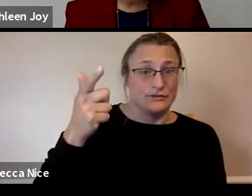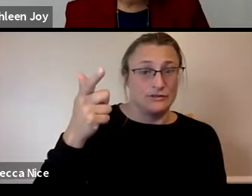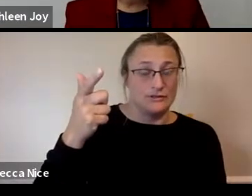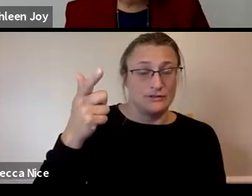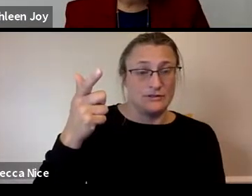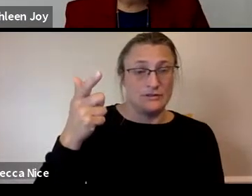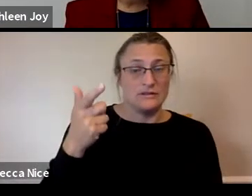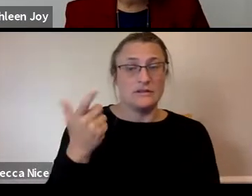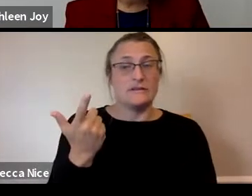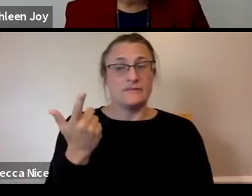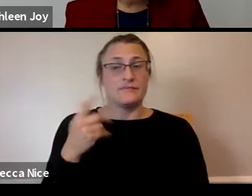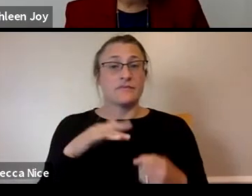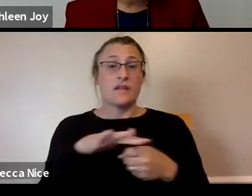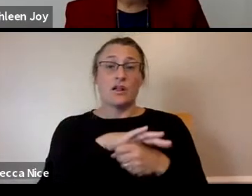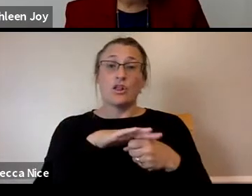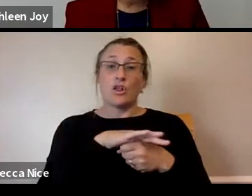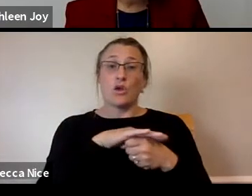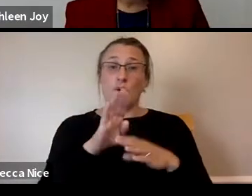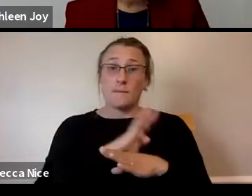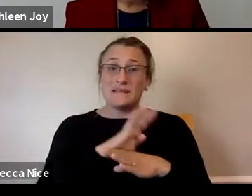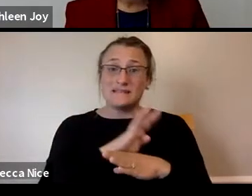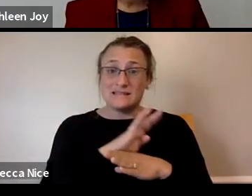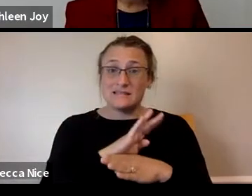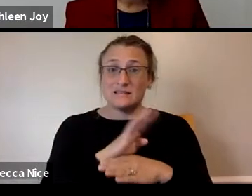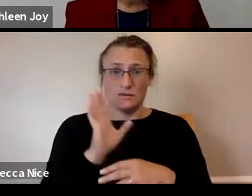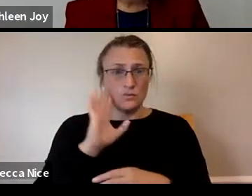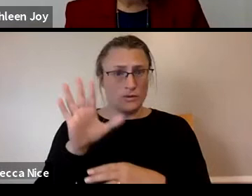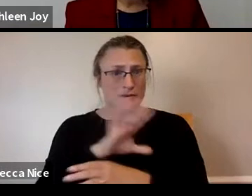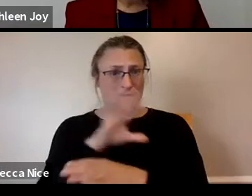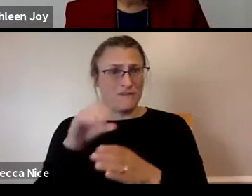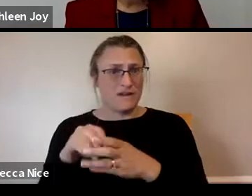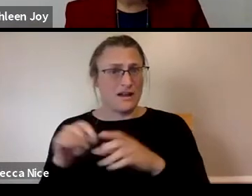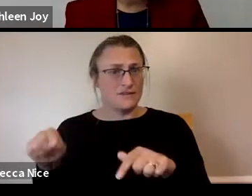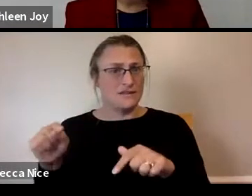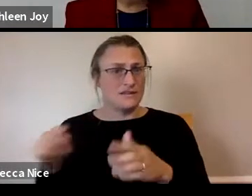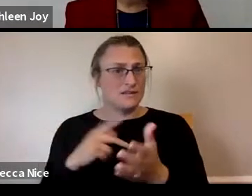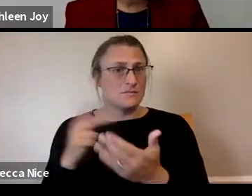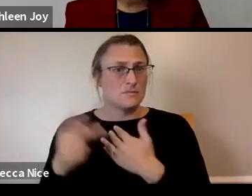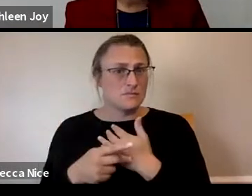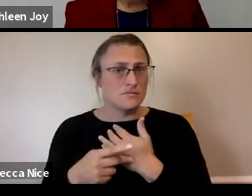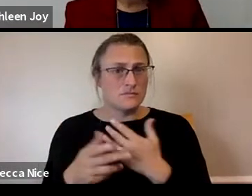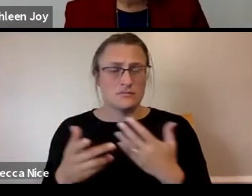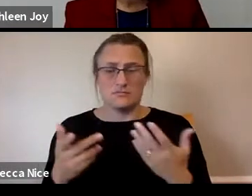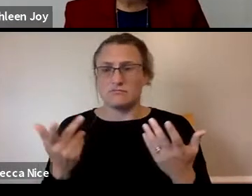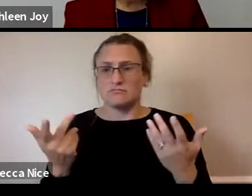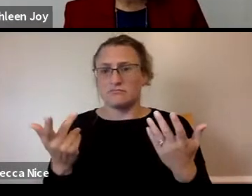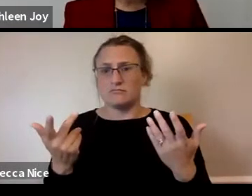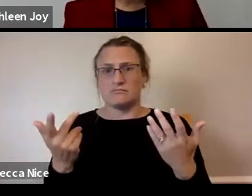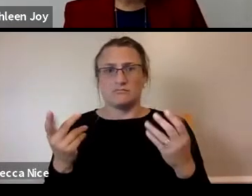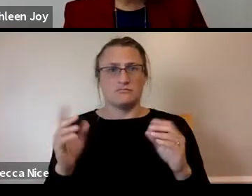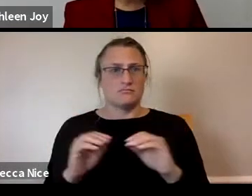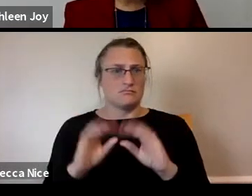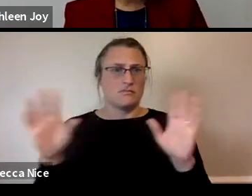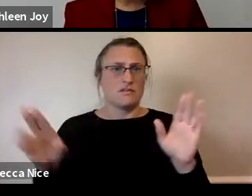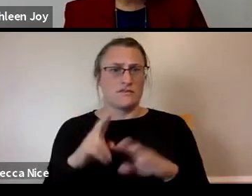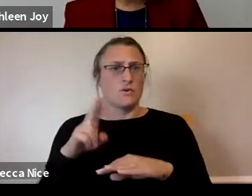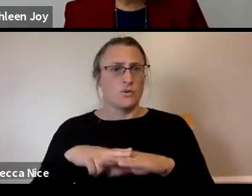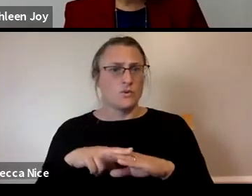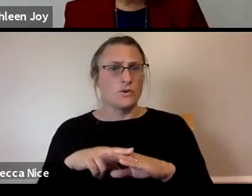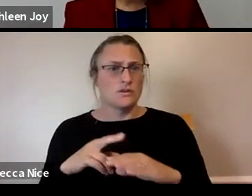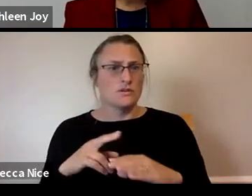The local businesses would be involved in this. There is no question of a doubt. As far